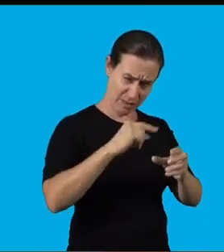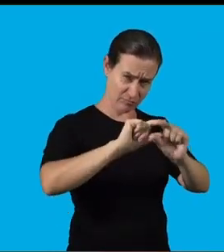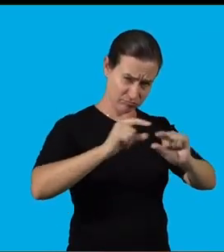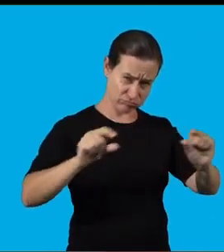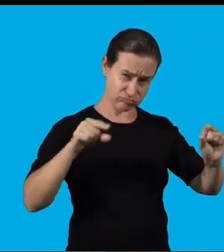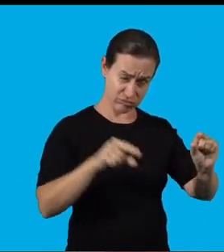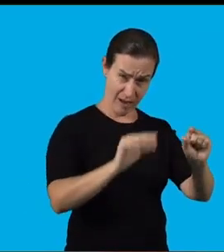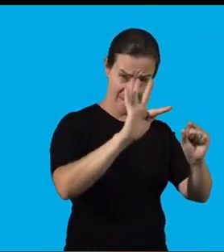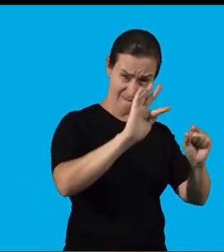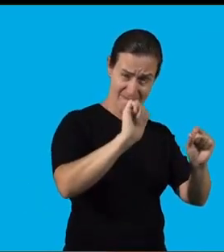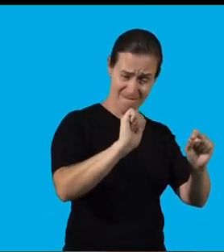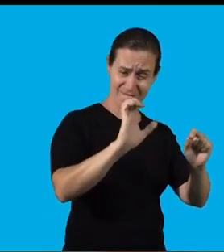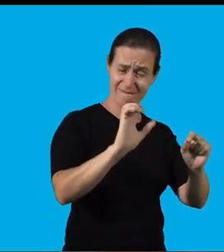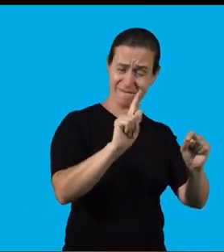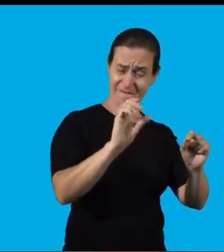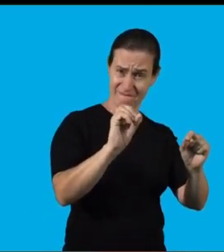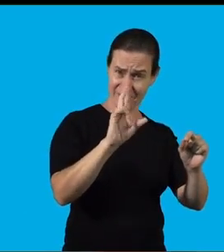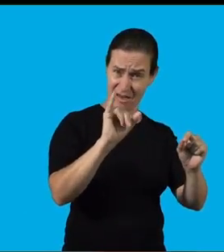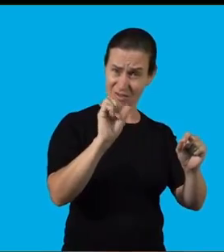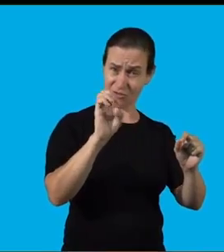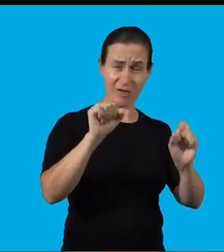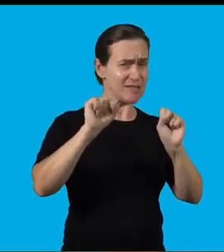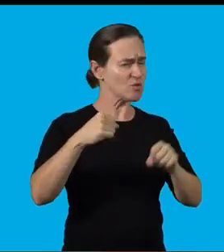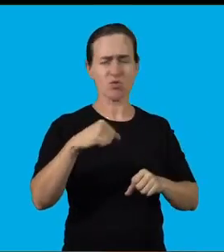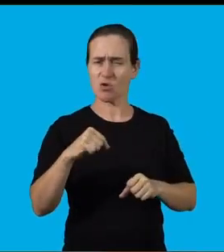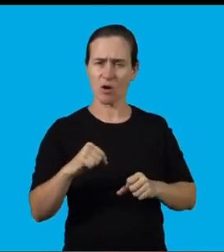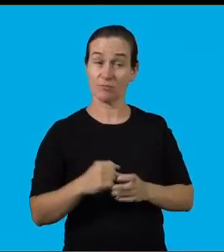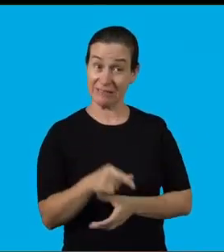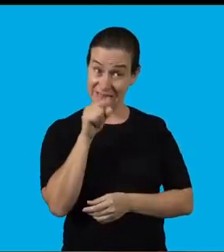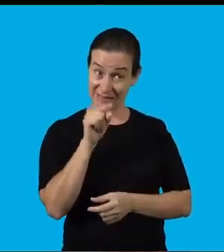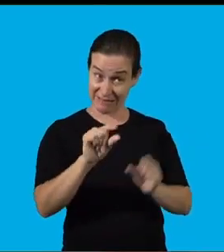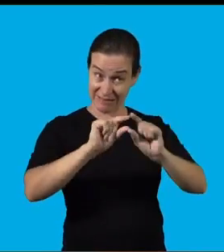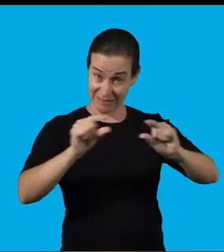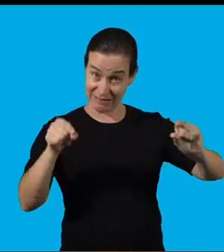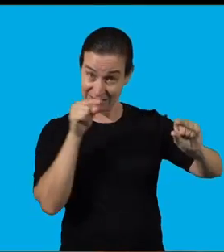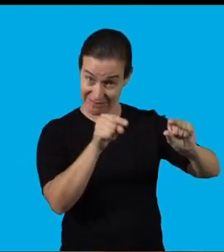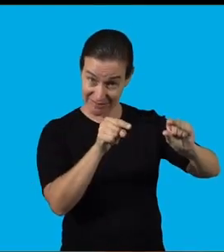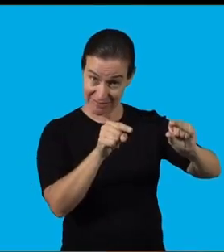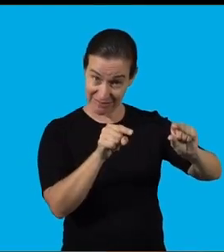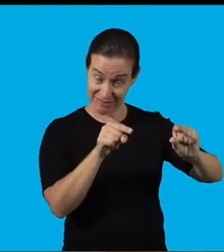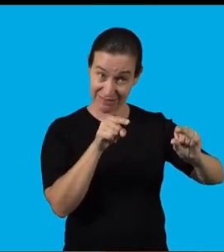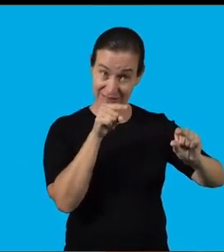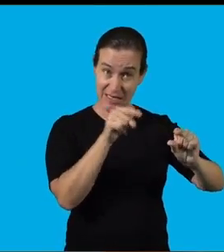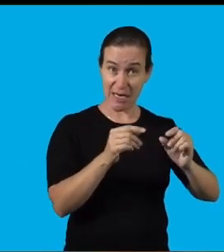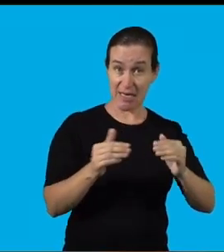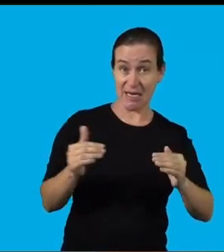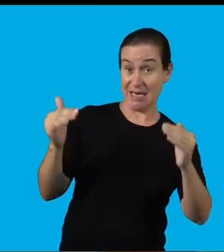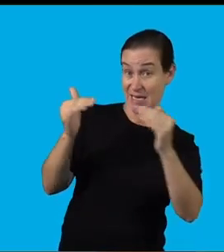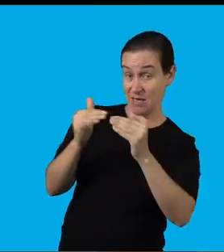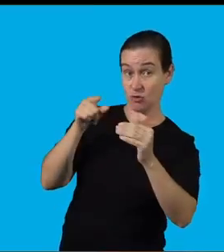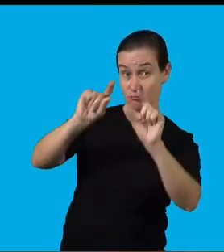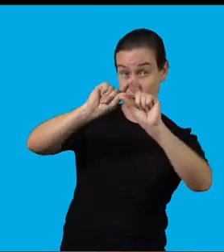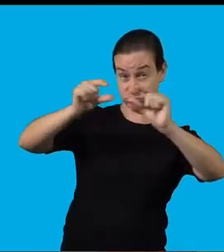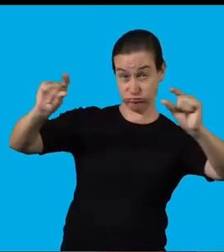given you has been factorized or not. In this case, can you see that this cubic expression is